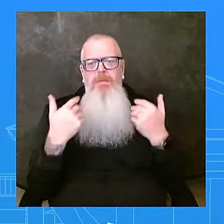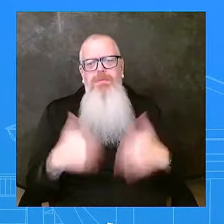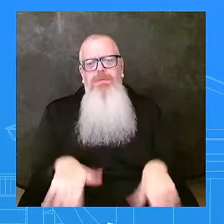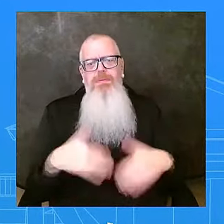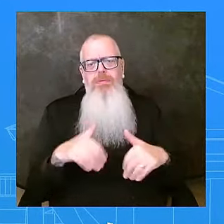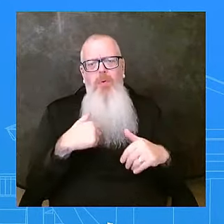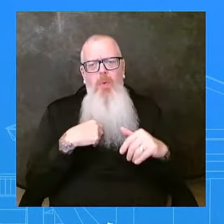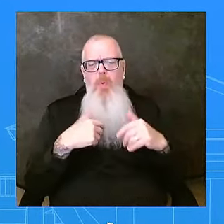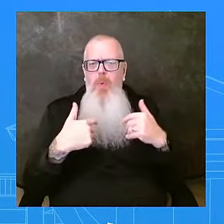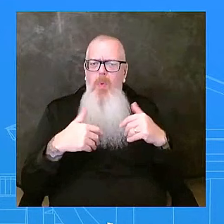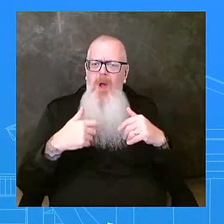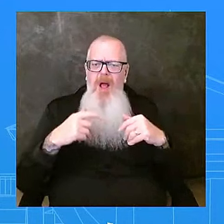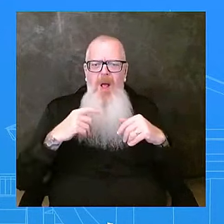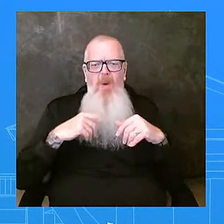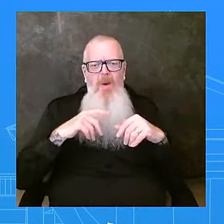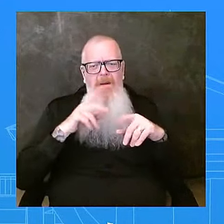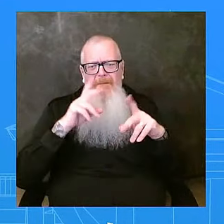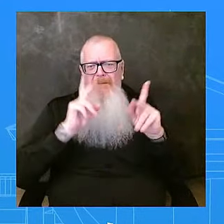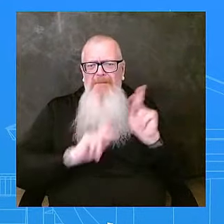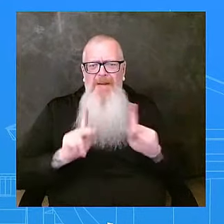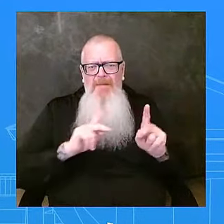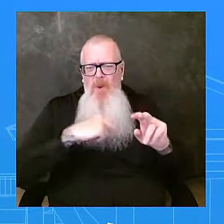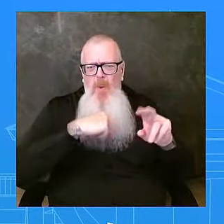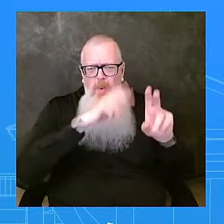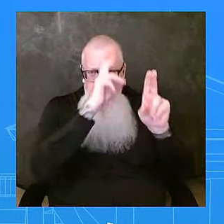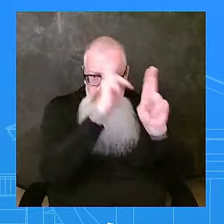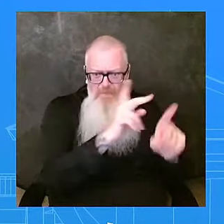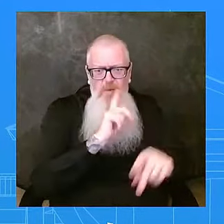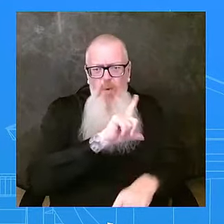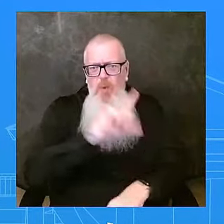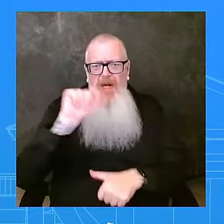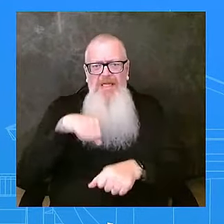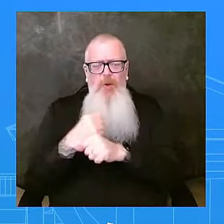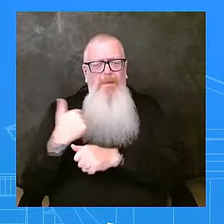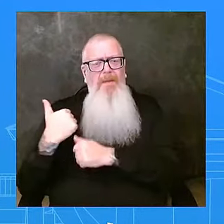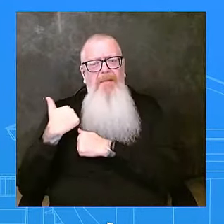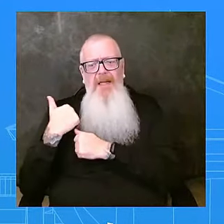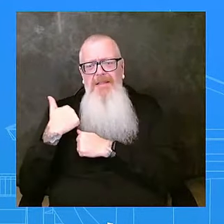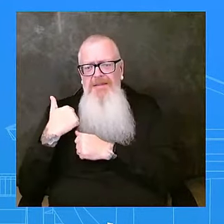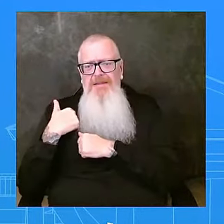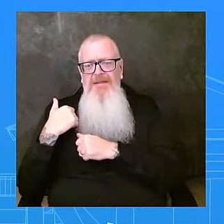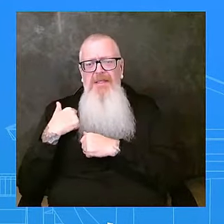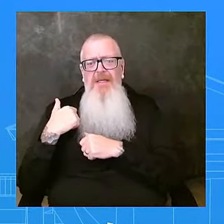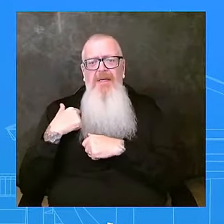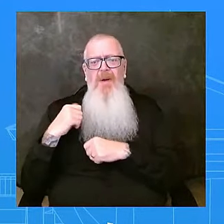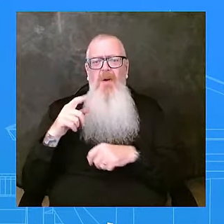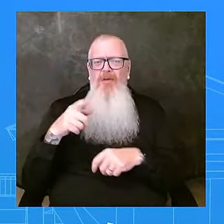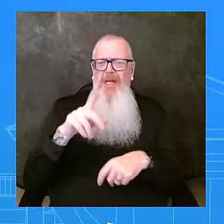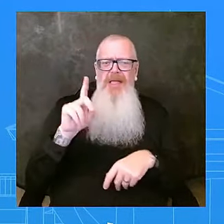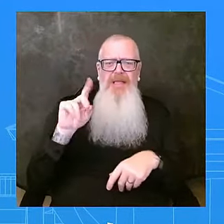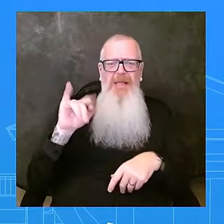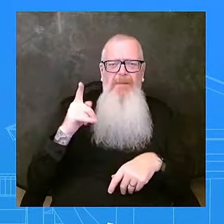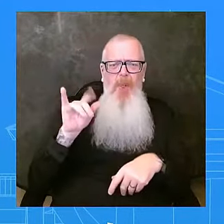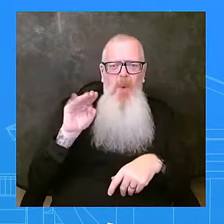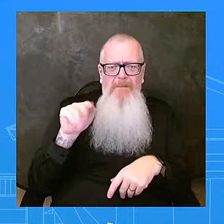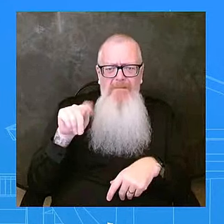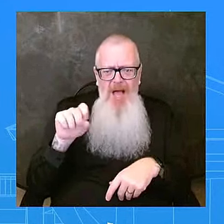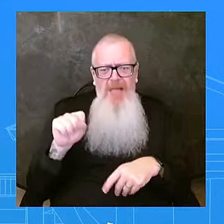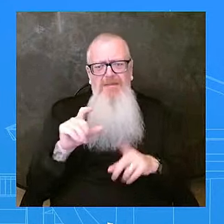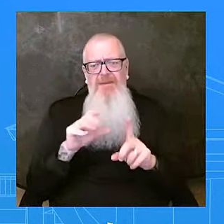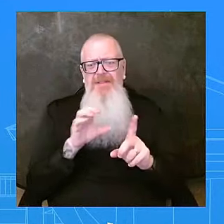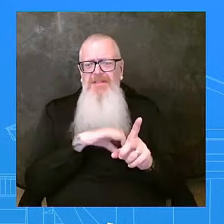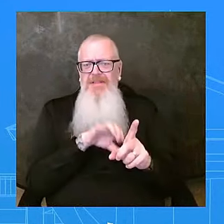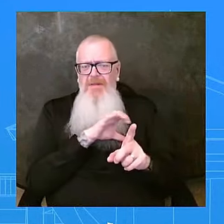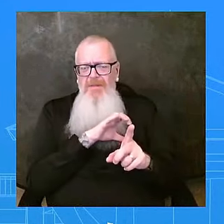course of 20 years, troops, diplomats, intelligence experts, contractors, and civilian employees from this and dozens of